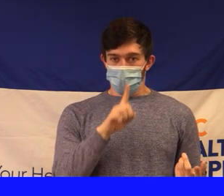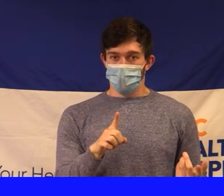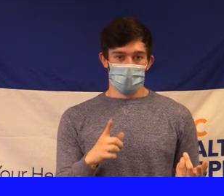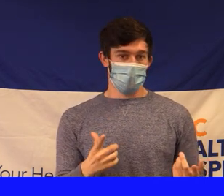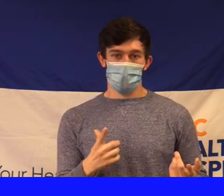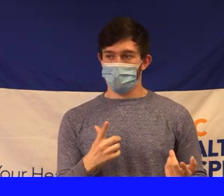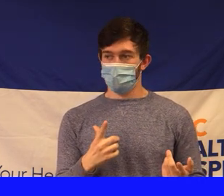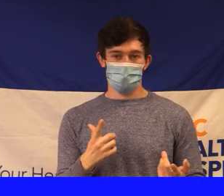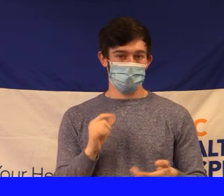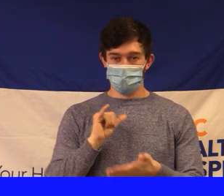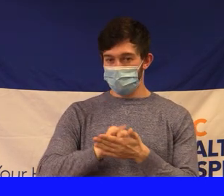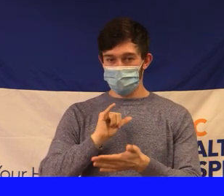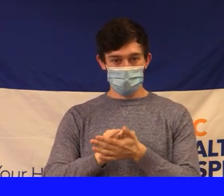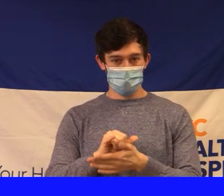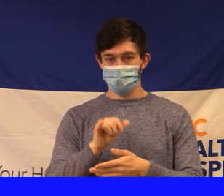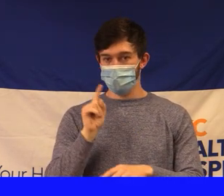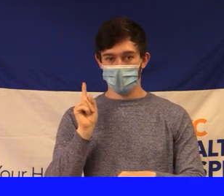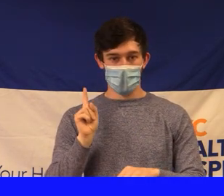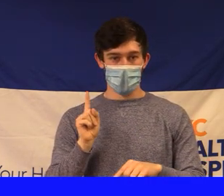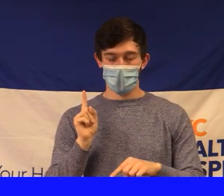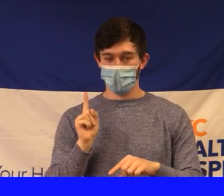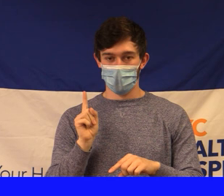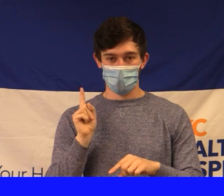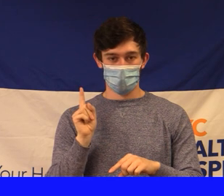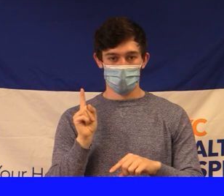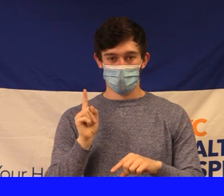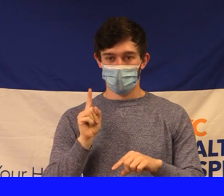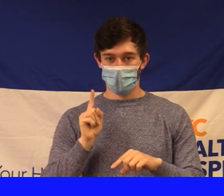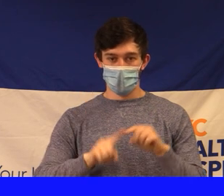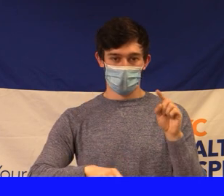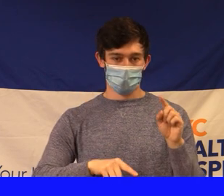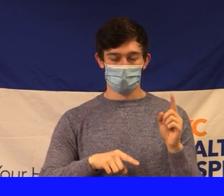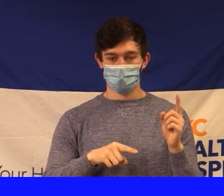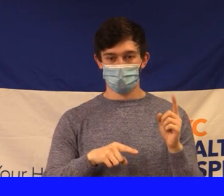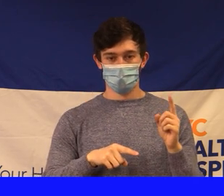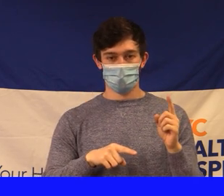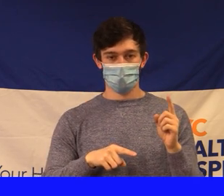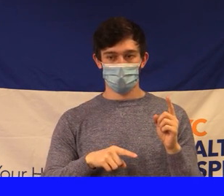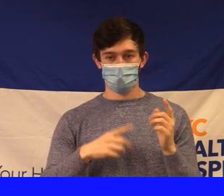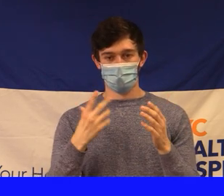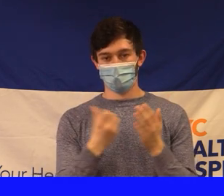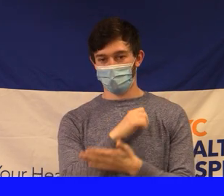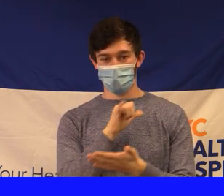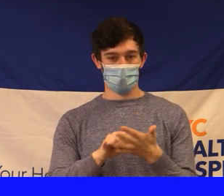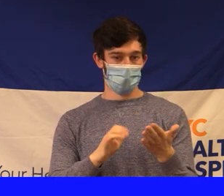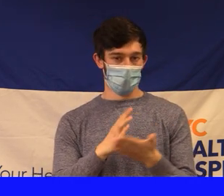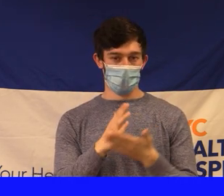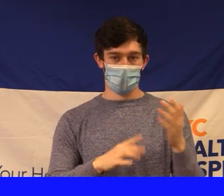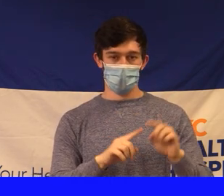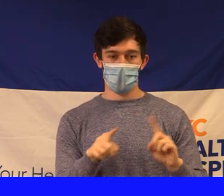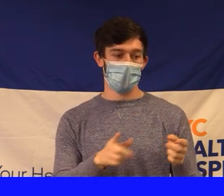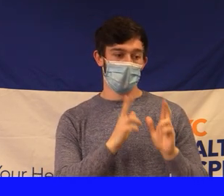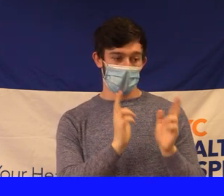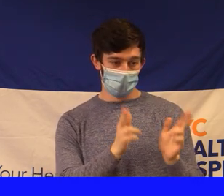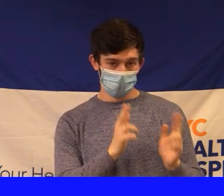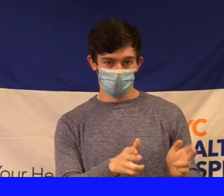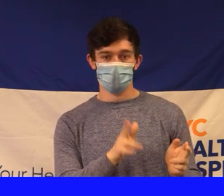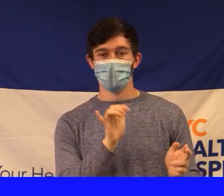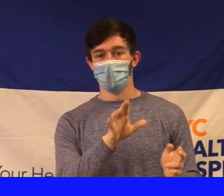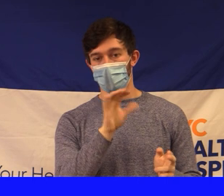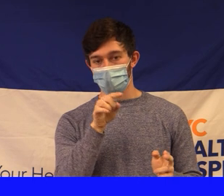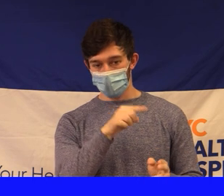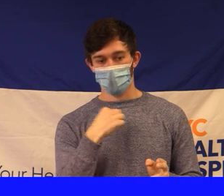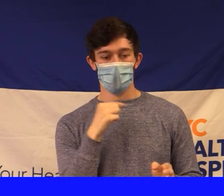we are not able to move over that bulk of the spend to that portion. But the piece that I think we really need to work with Hunter on the